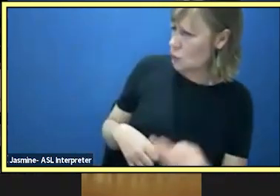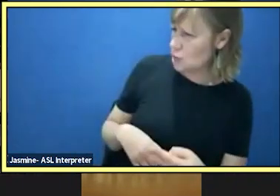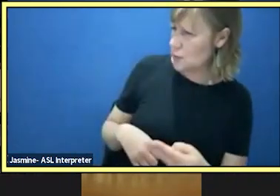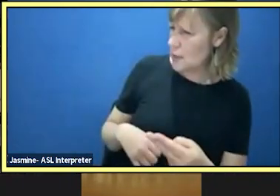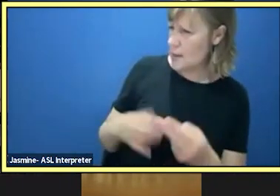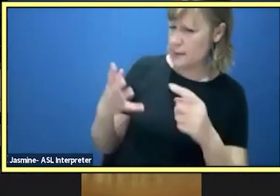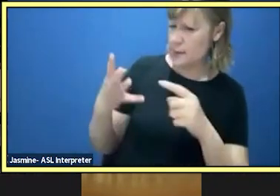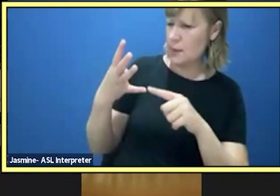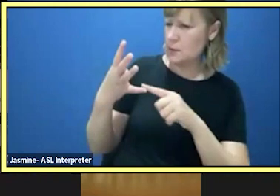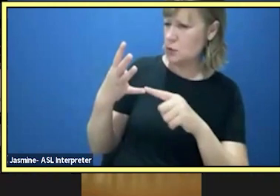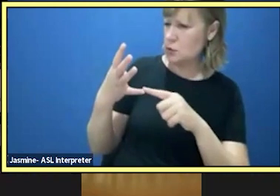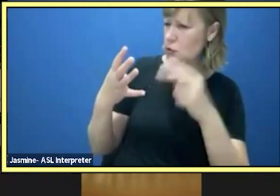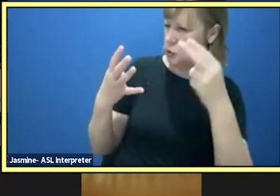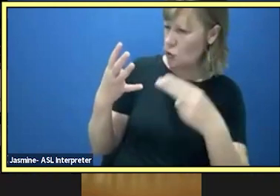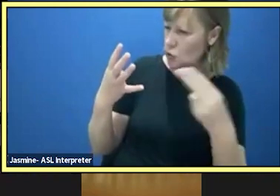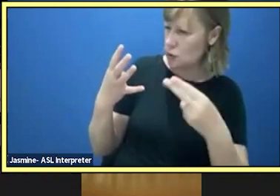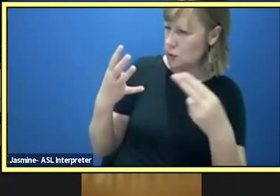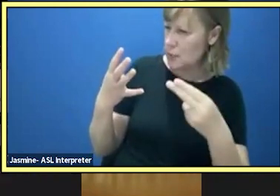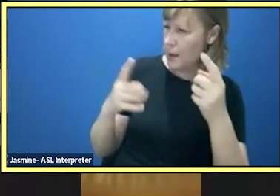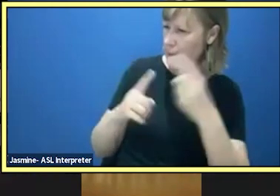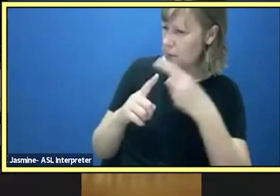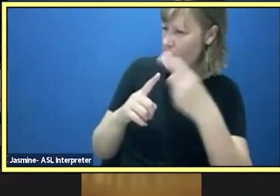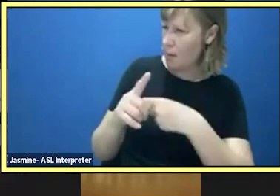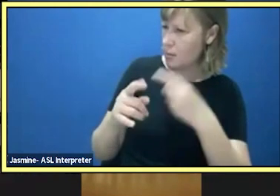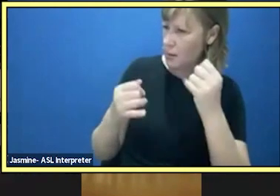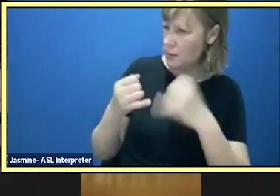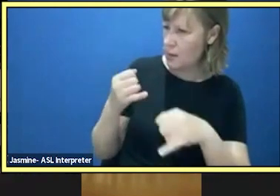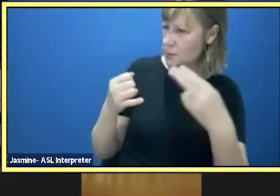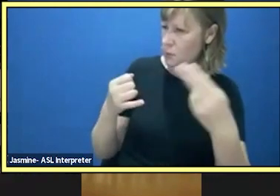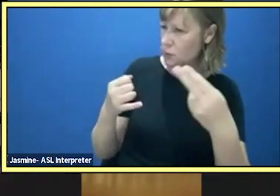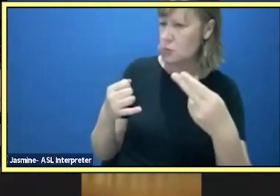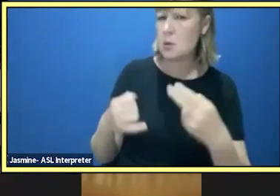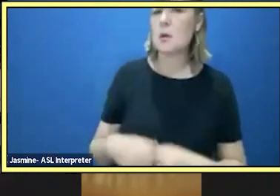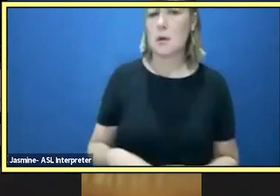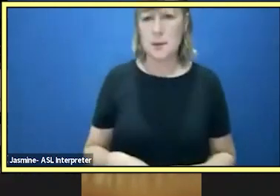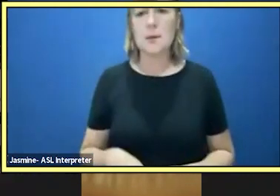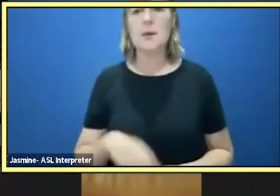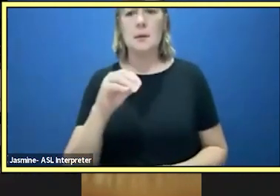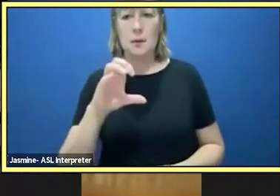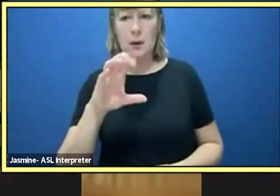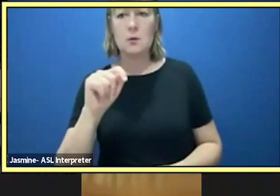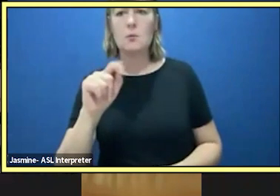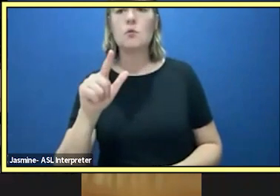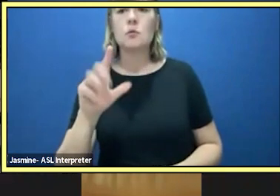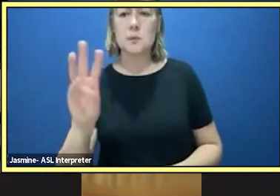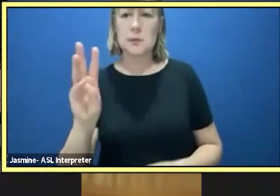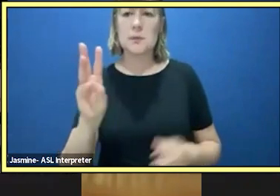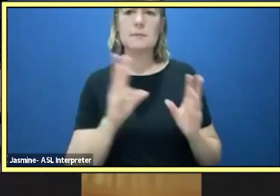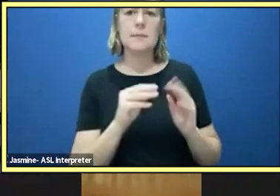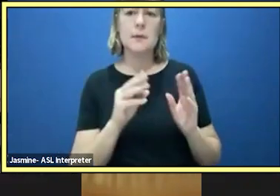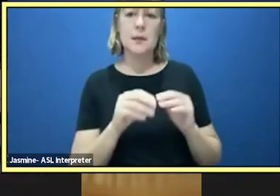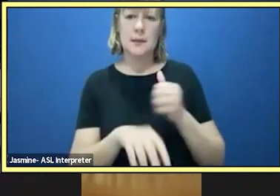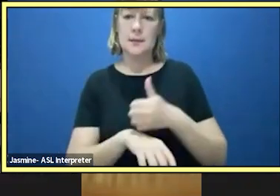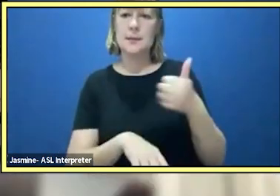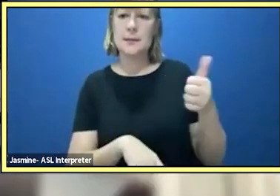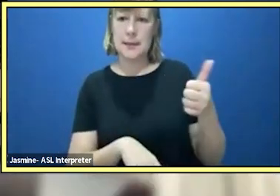does. Yes, that's the October 26th meeting. I think it's at 10 o'clock. That's the one. Okay, we can put the